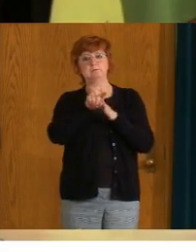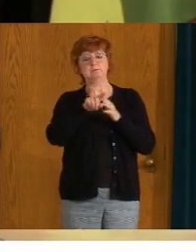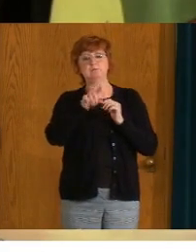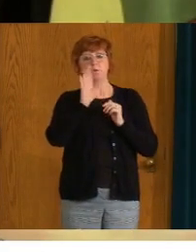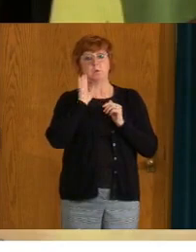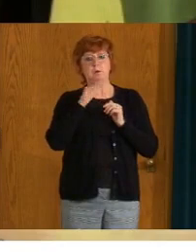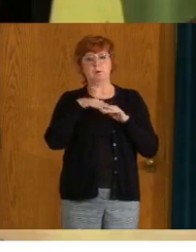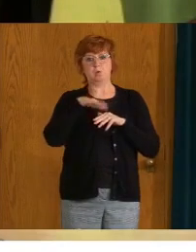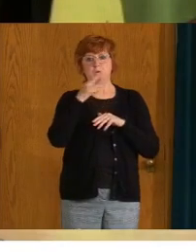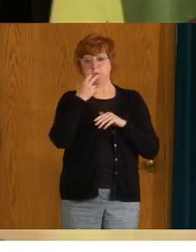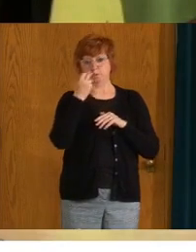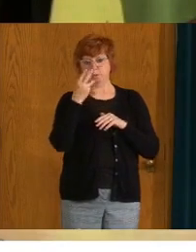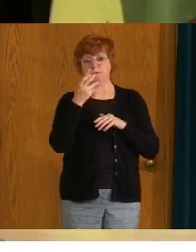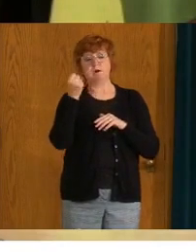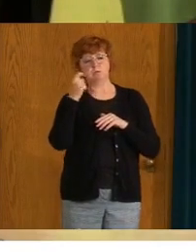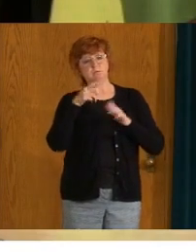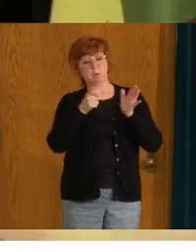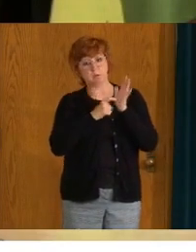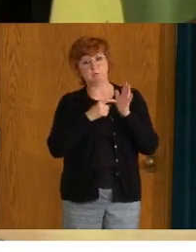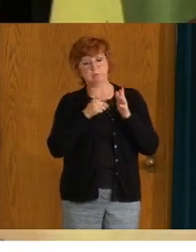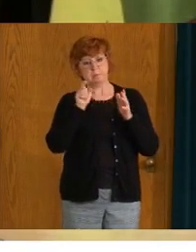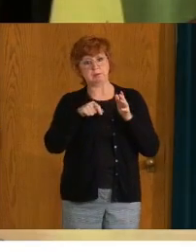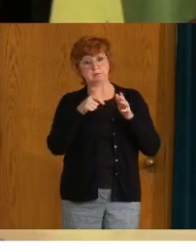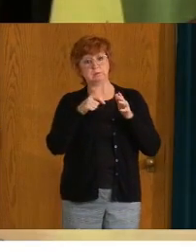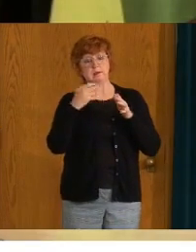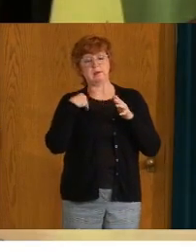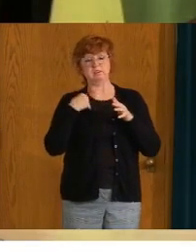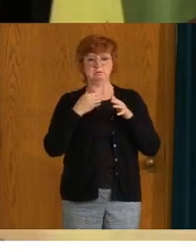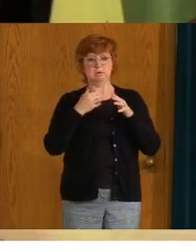enough time pass from the time that they had their first shot.